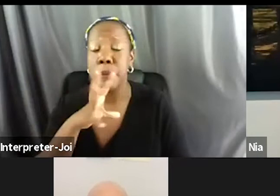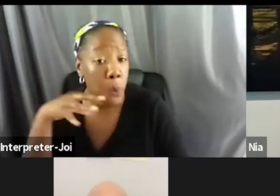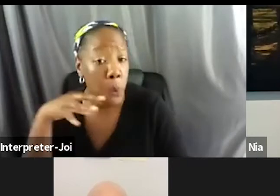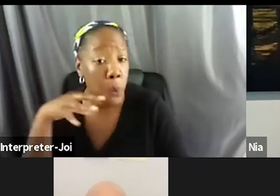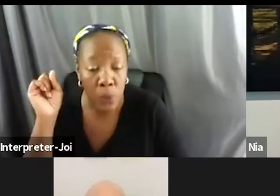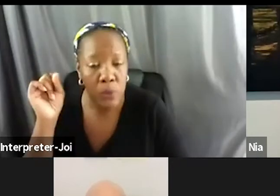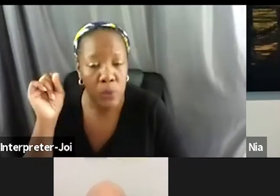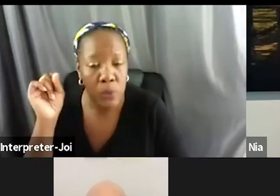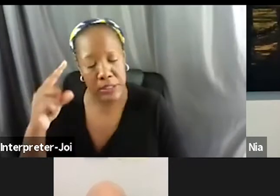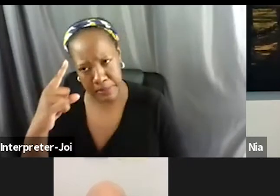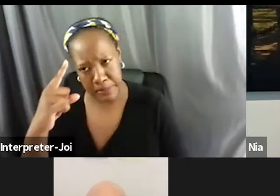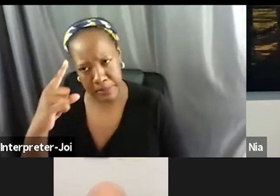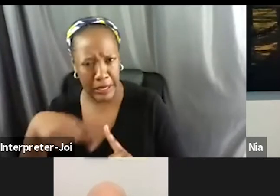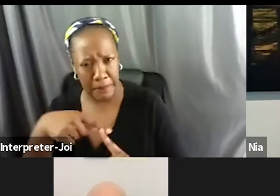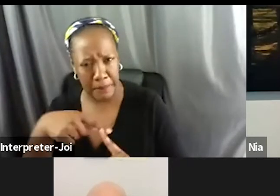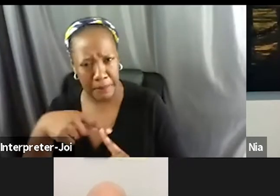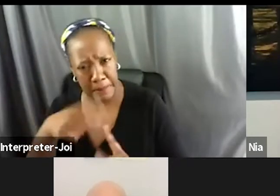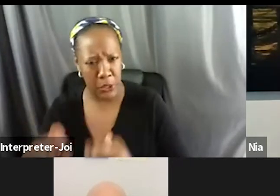what you think about me.